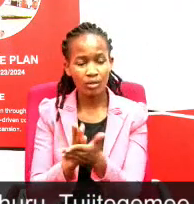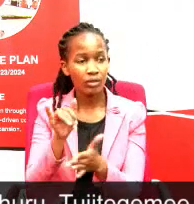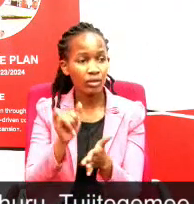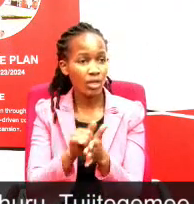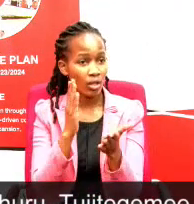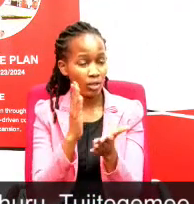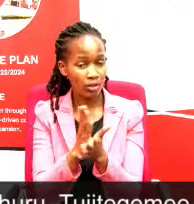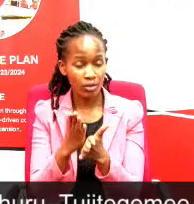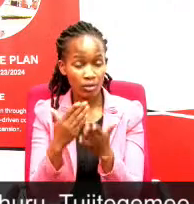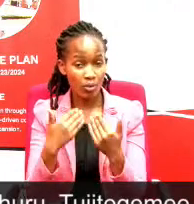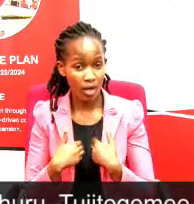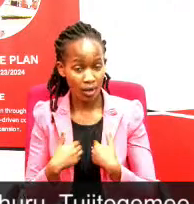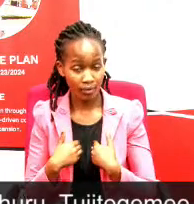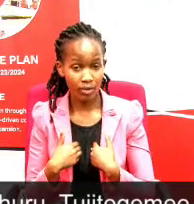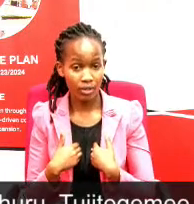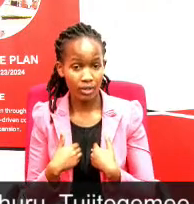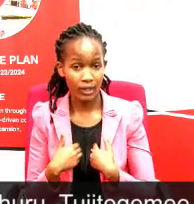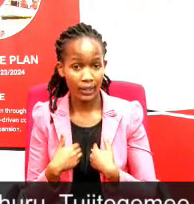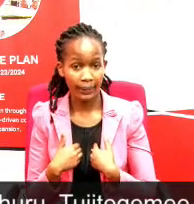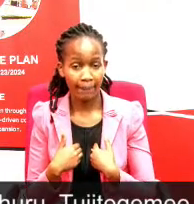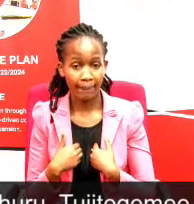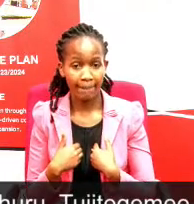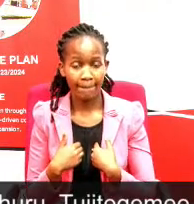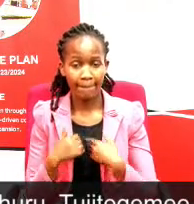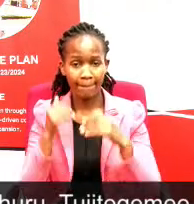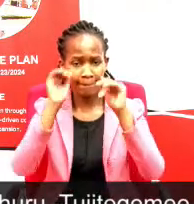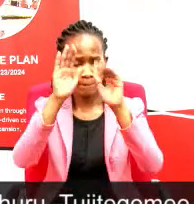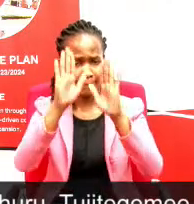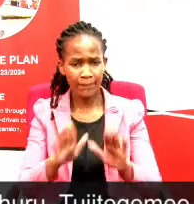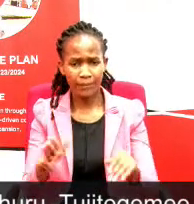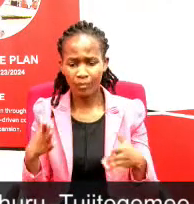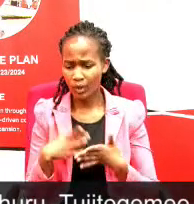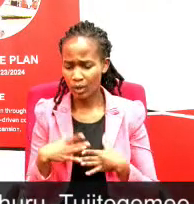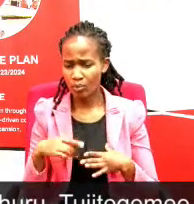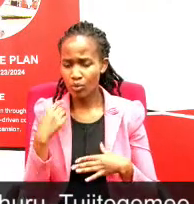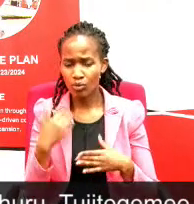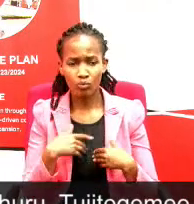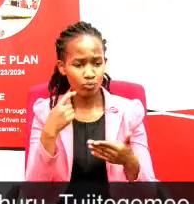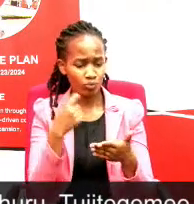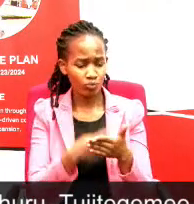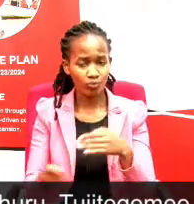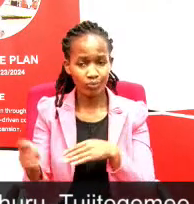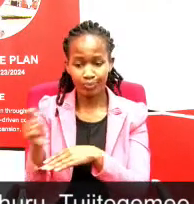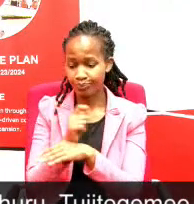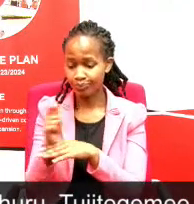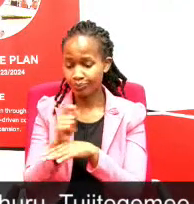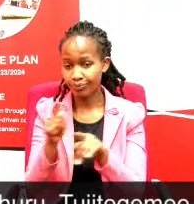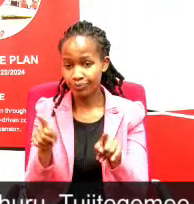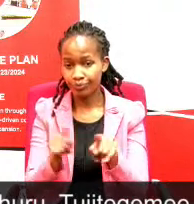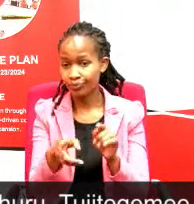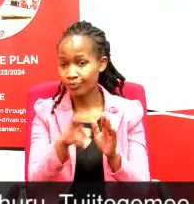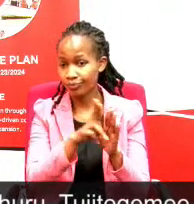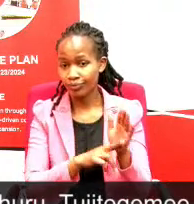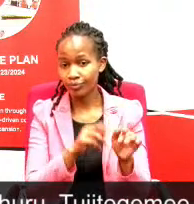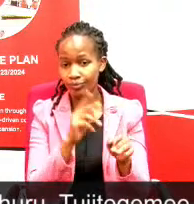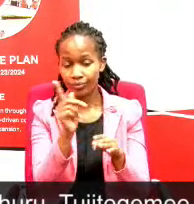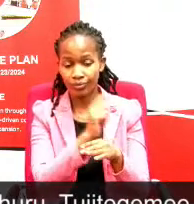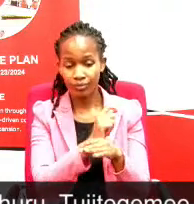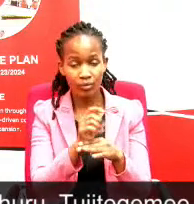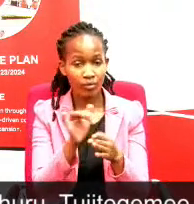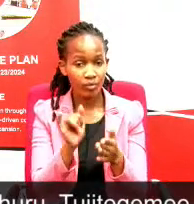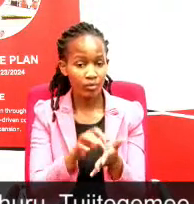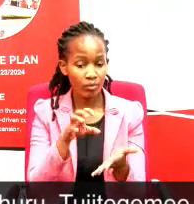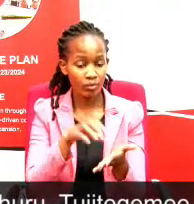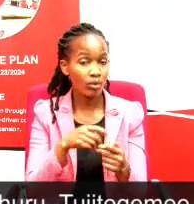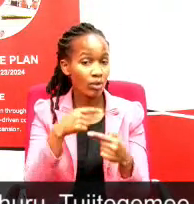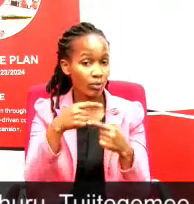have a core, a critical mass of people with tax training and customs training, and that positioning is